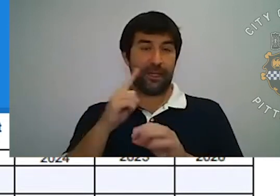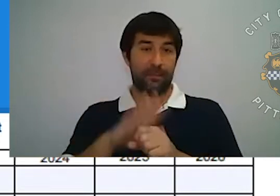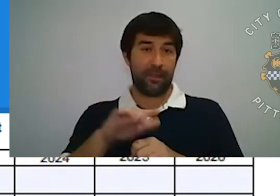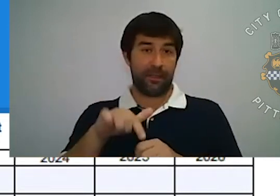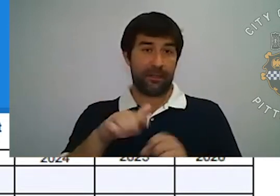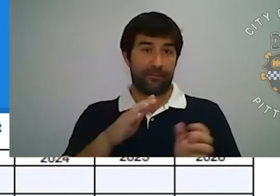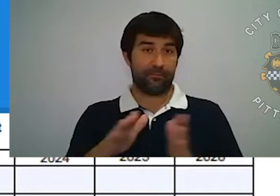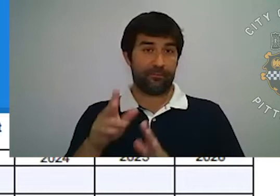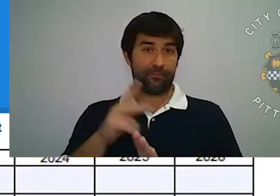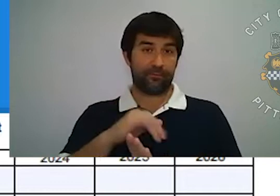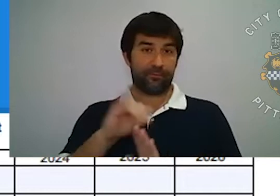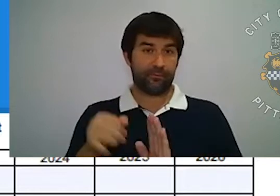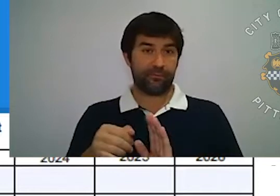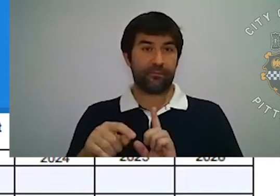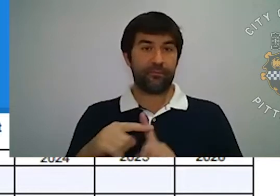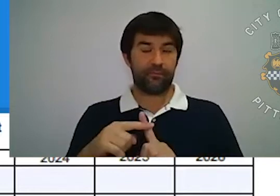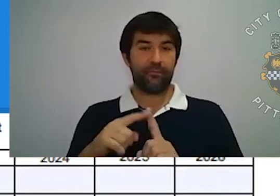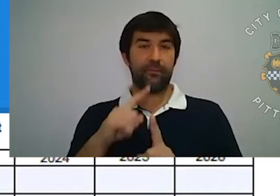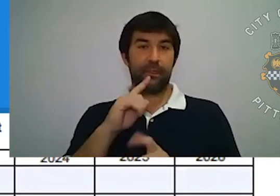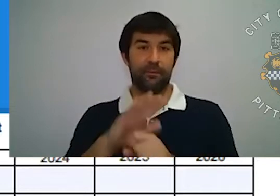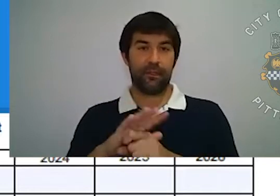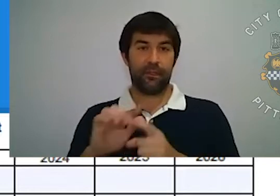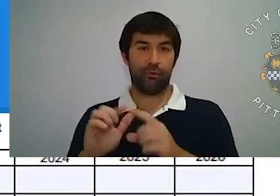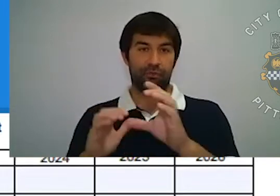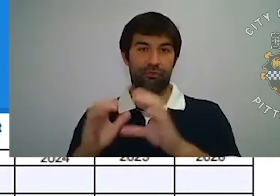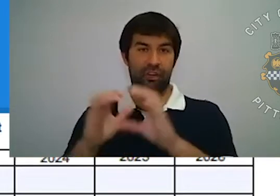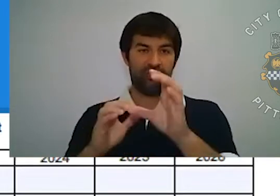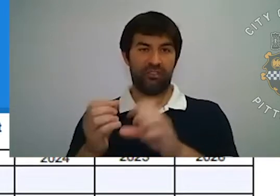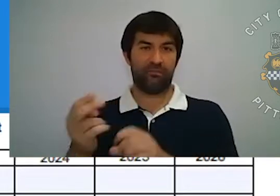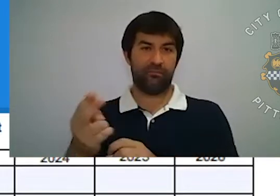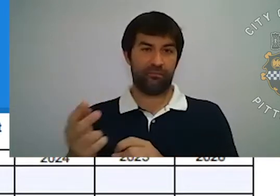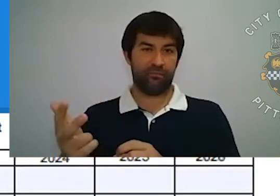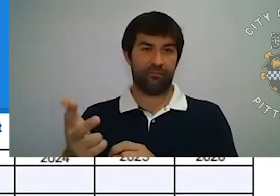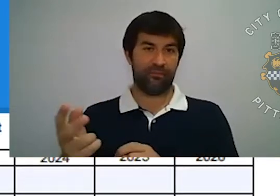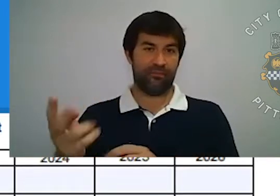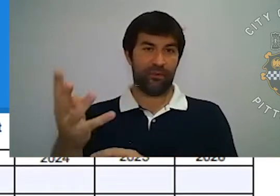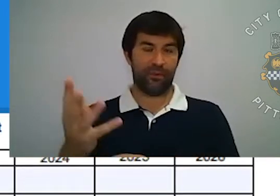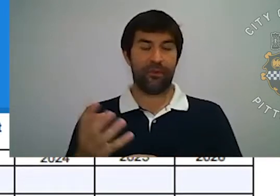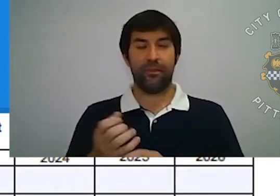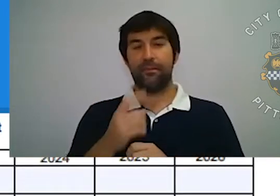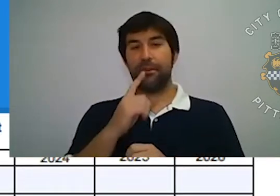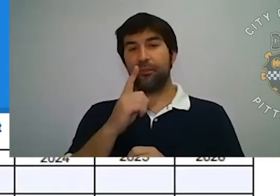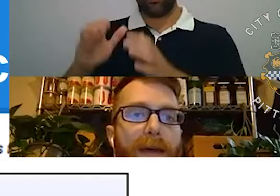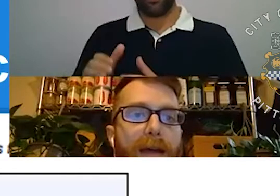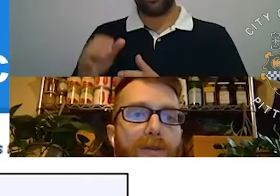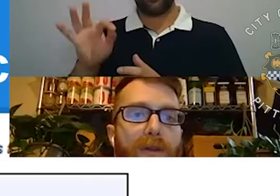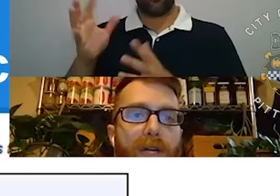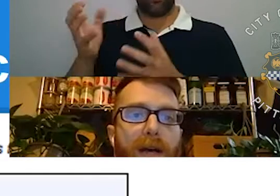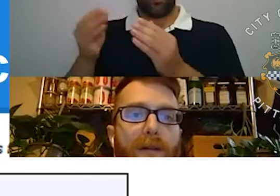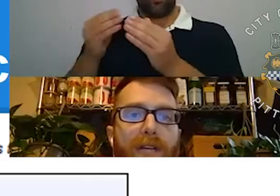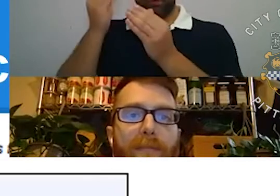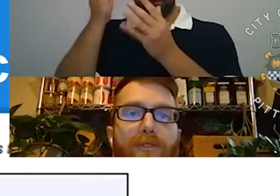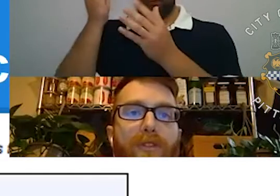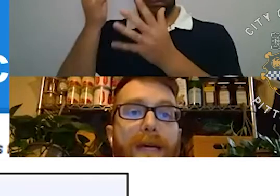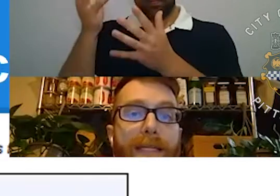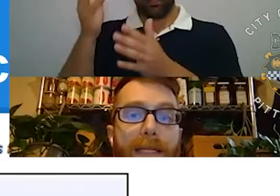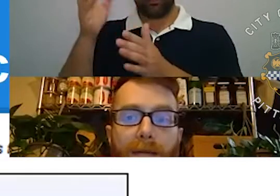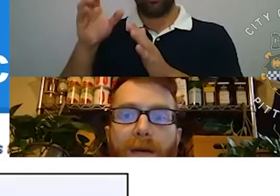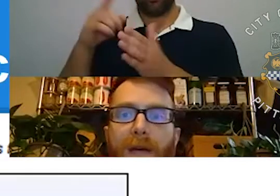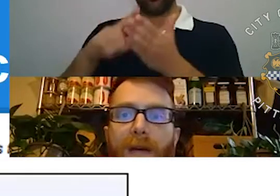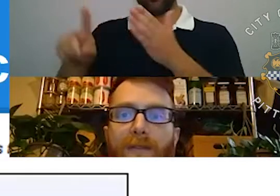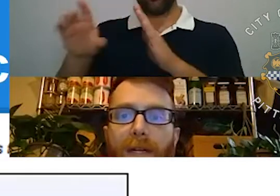Mellon. It included small group discussions, 3 really important discussion questions, moderated table discussions